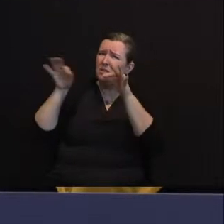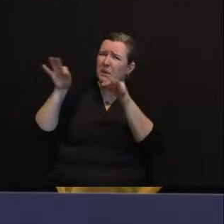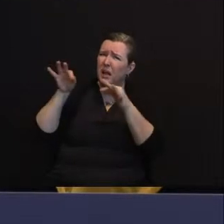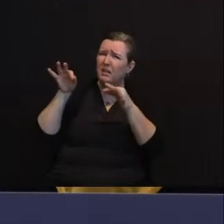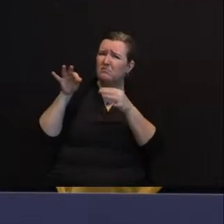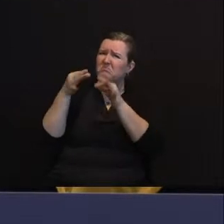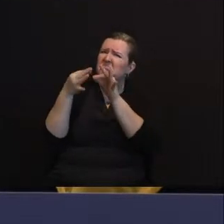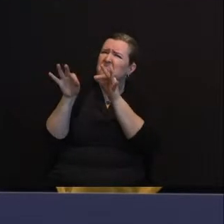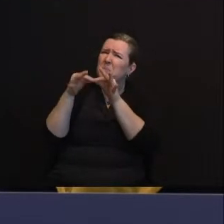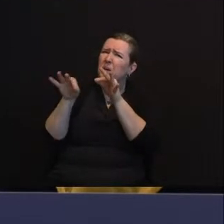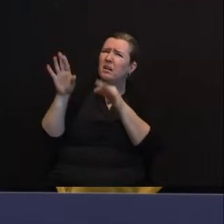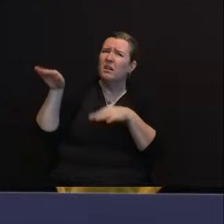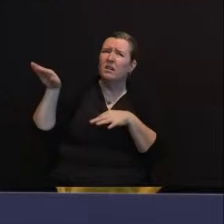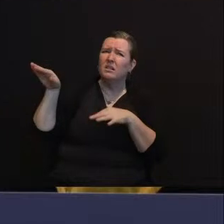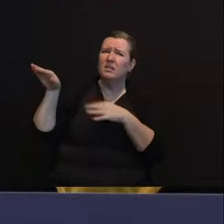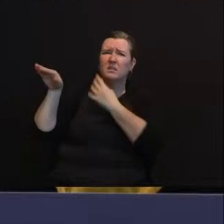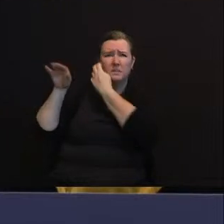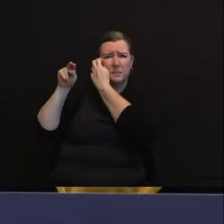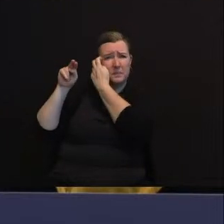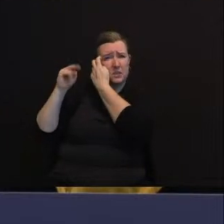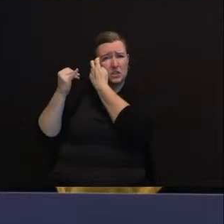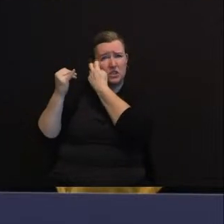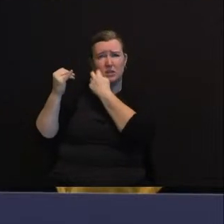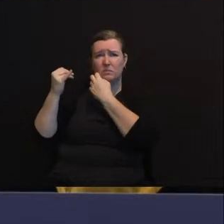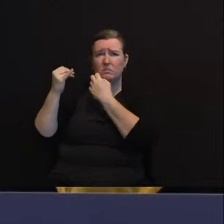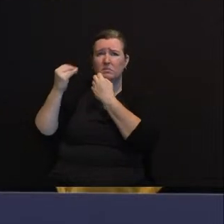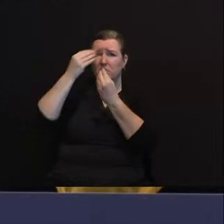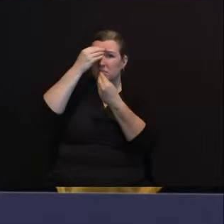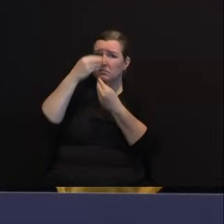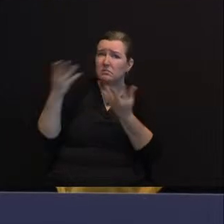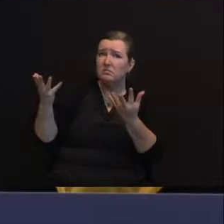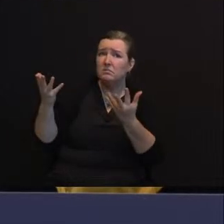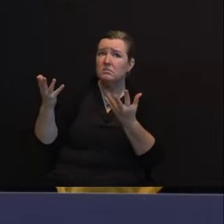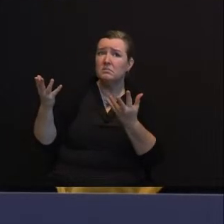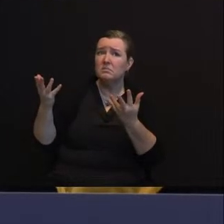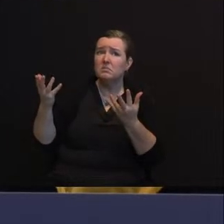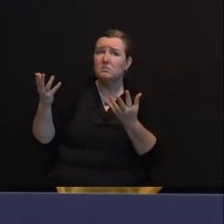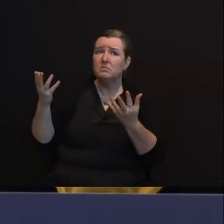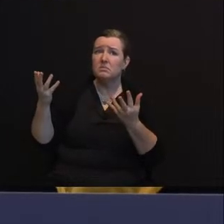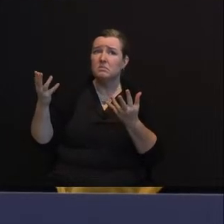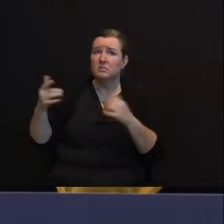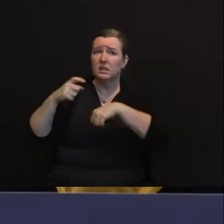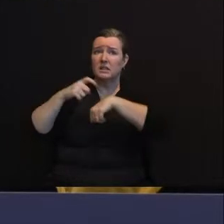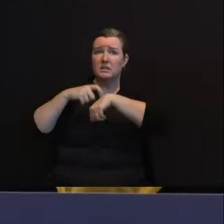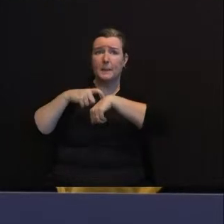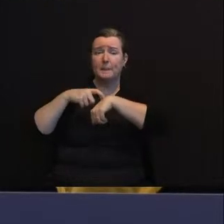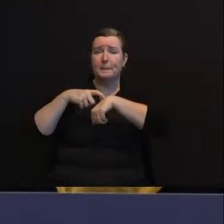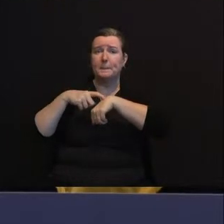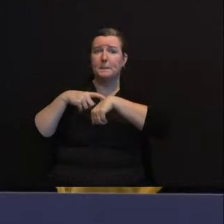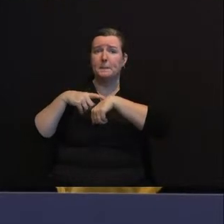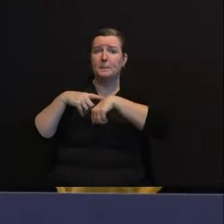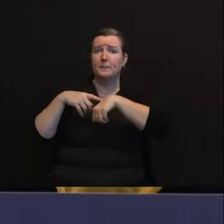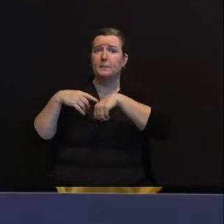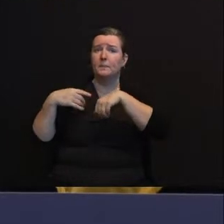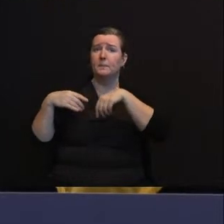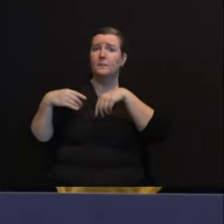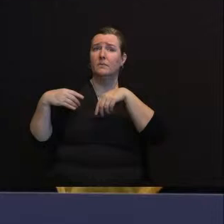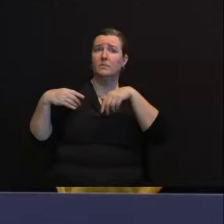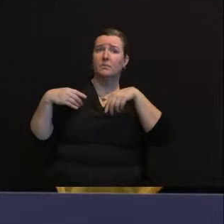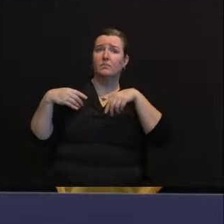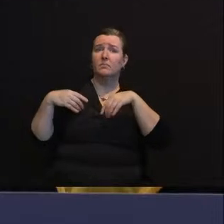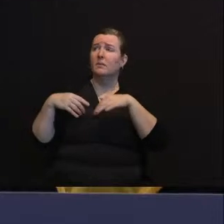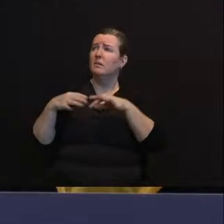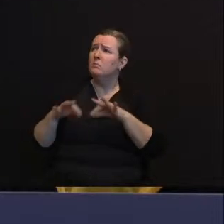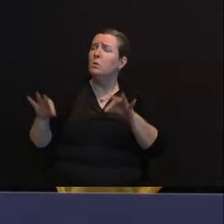Jersey residents to keep in mind at what would appear to be a very crucial juncture in the ramp up of